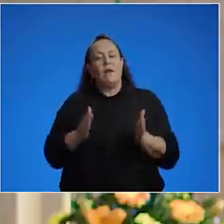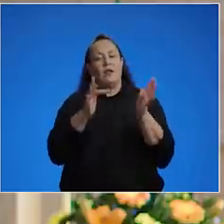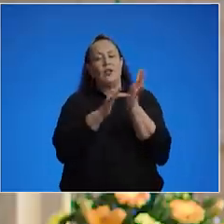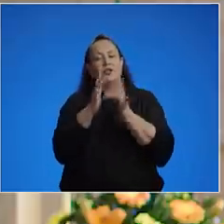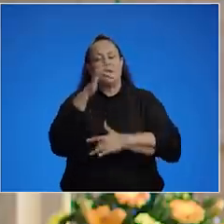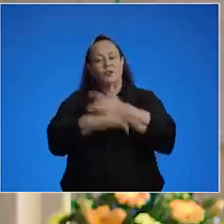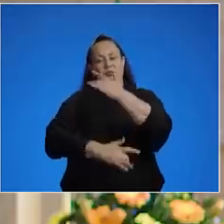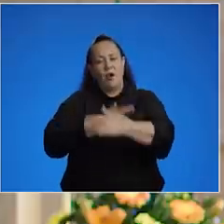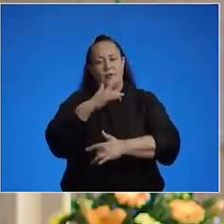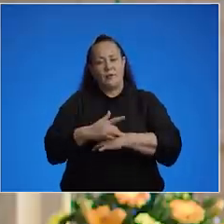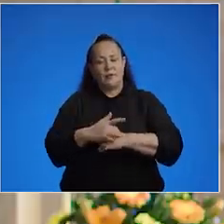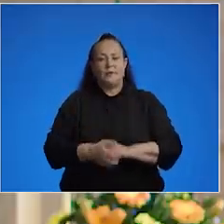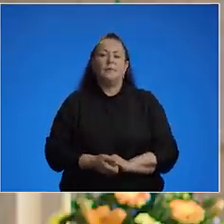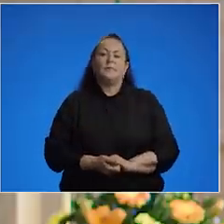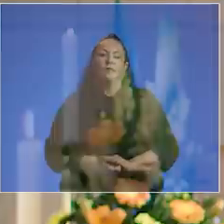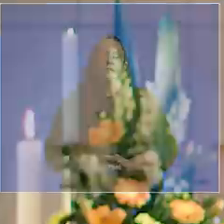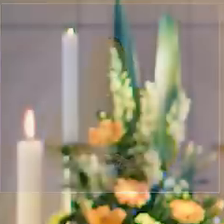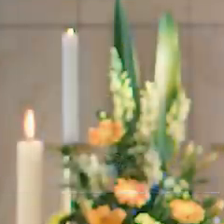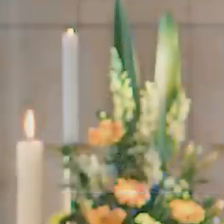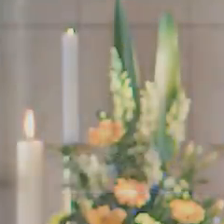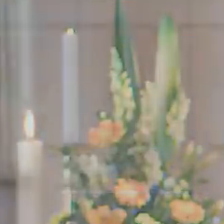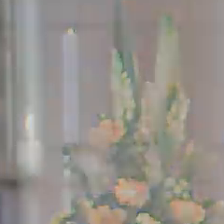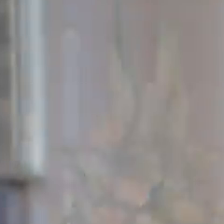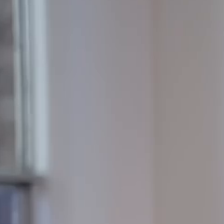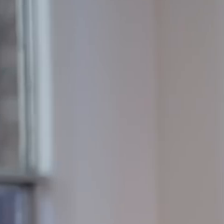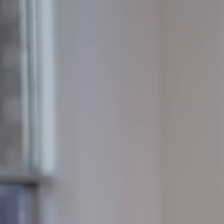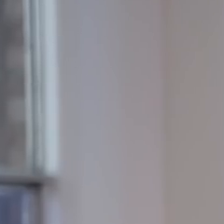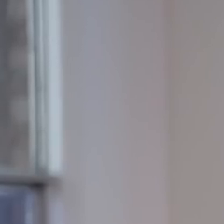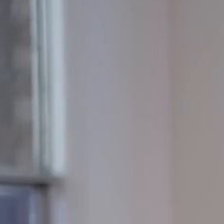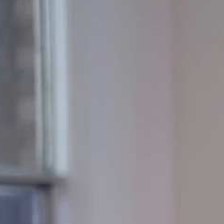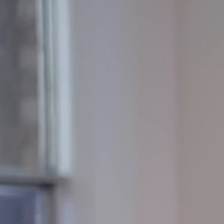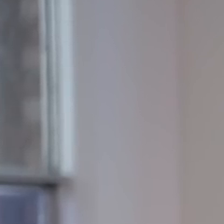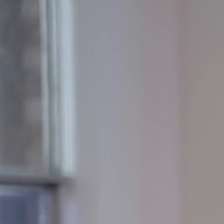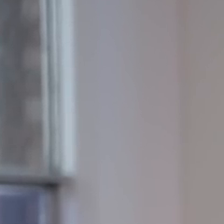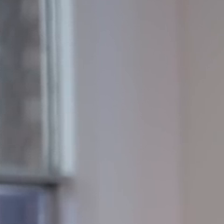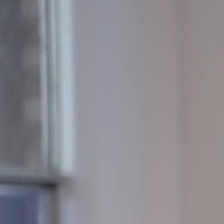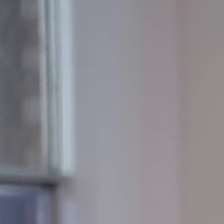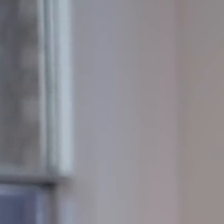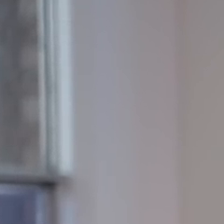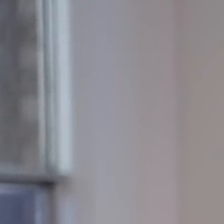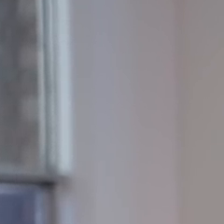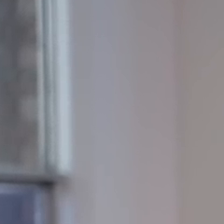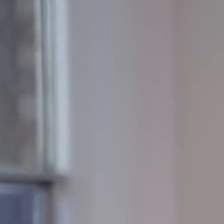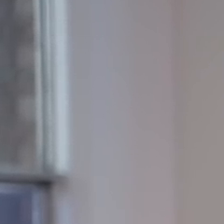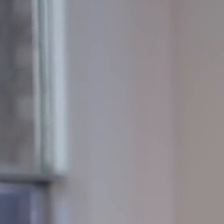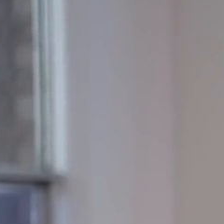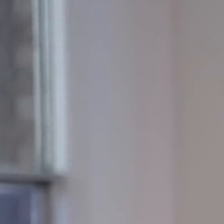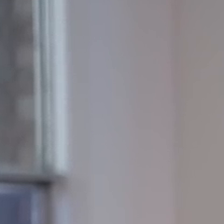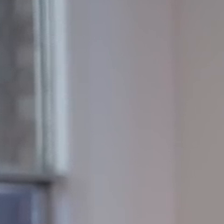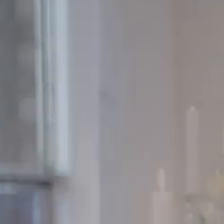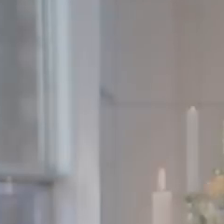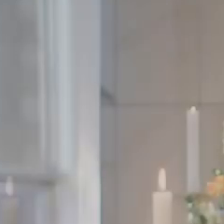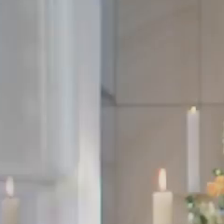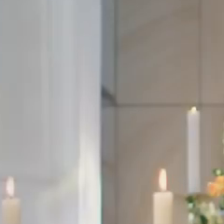of our Saviour, Jesus Christ. For the kingdom, power, and the glory are yours, now and